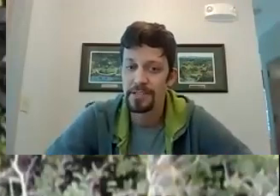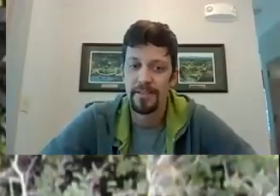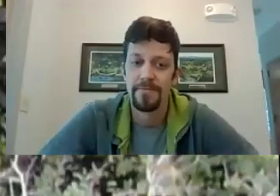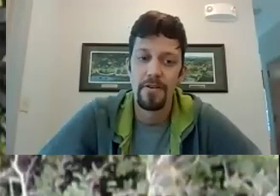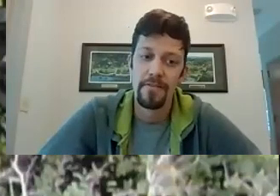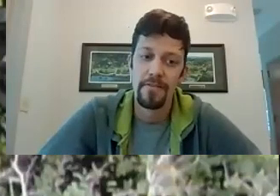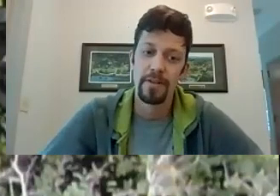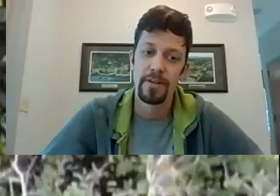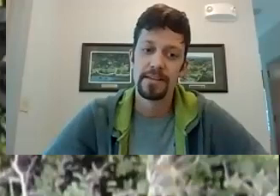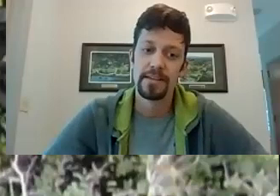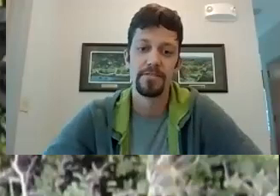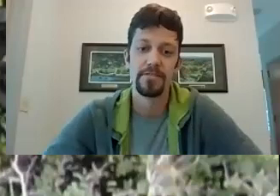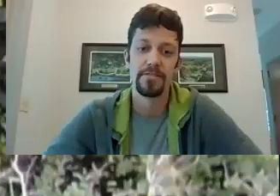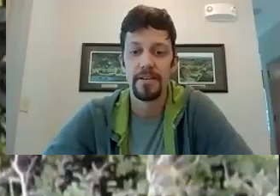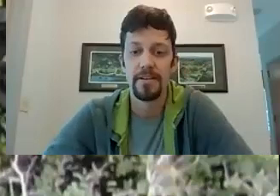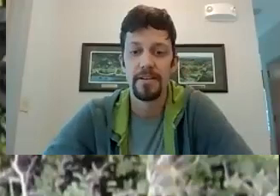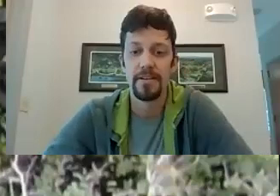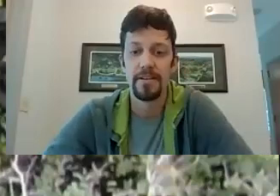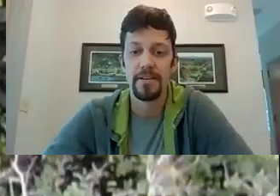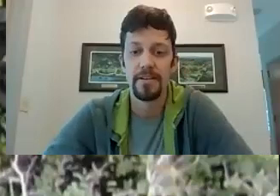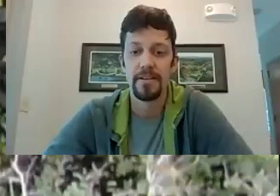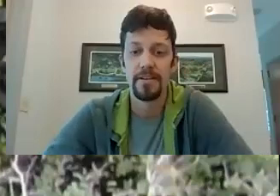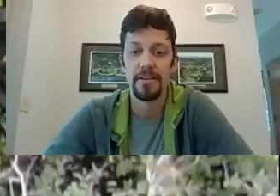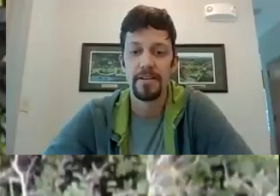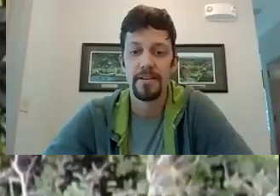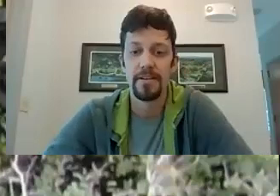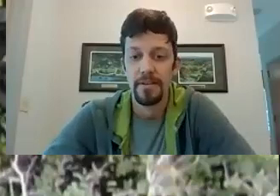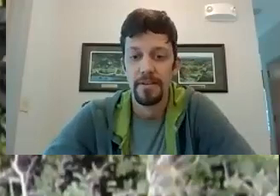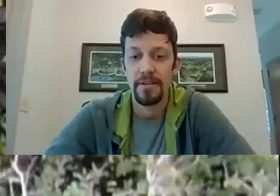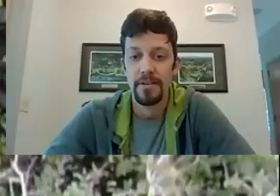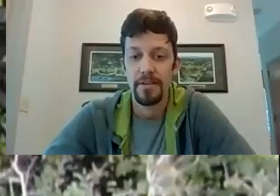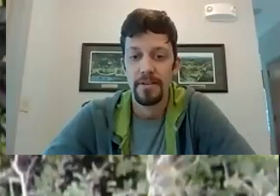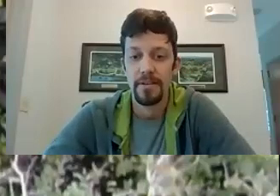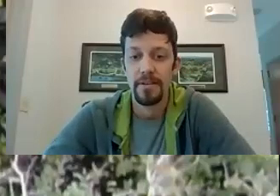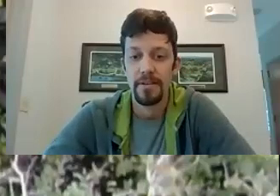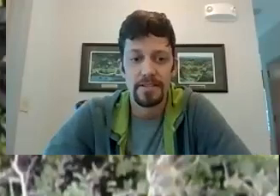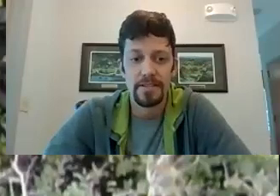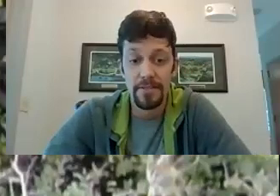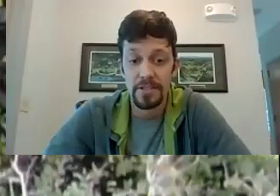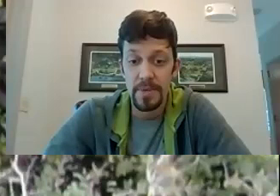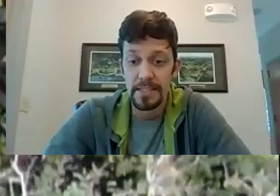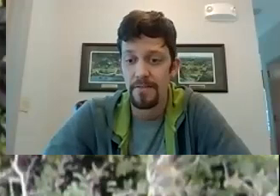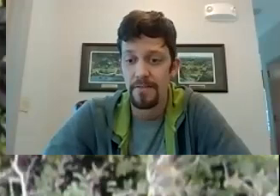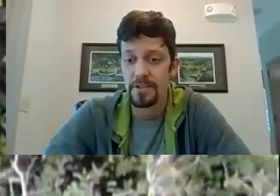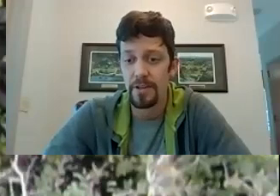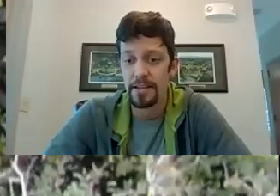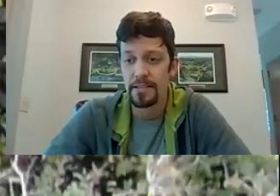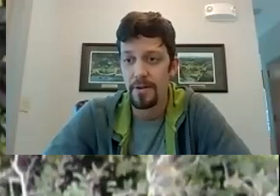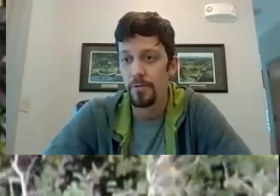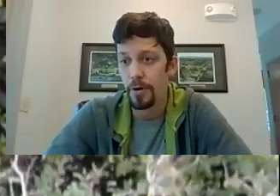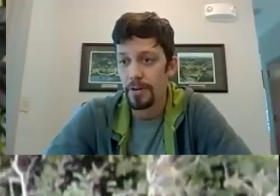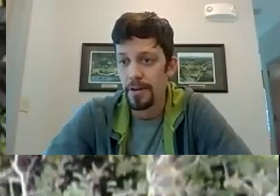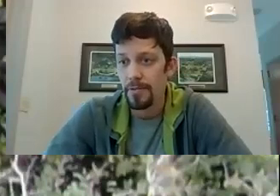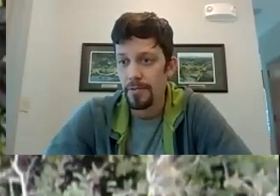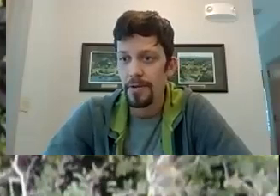of carnivorous plants. There's different ones within the 600 different species of carnivorous plants around the